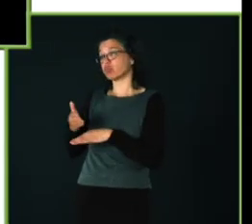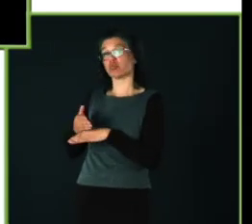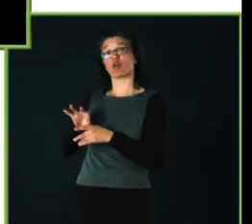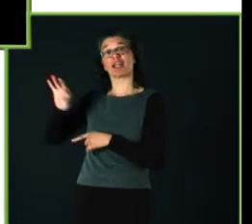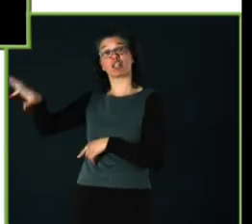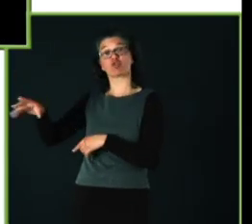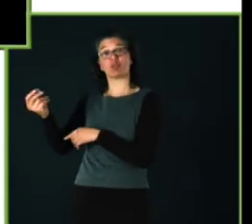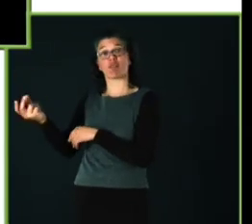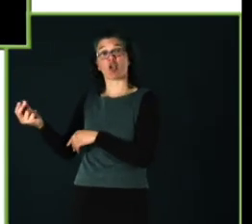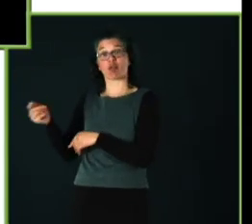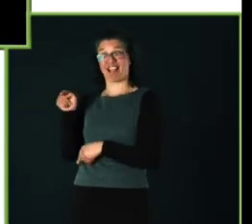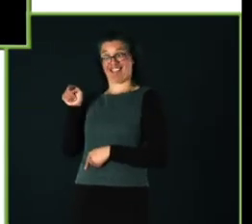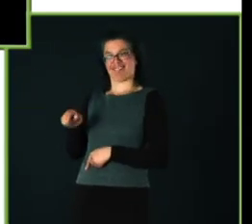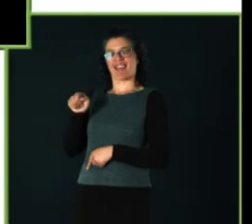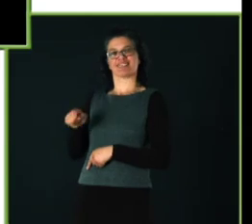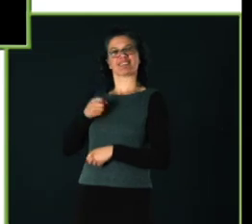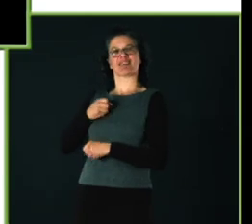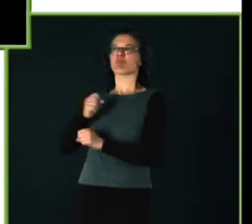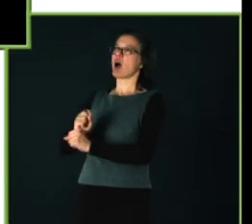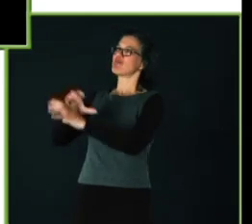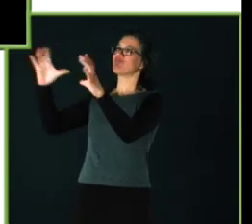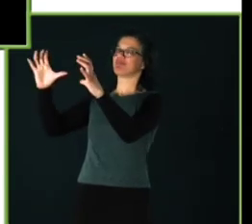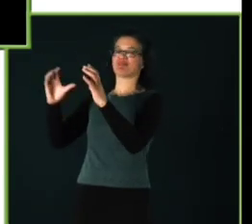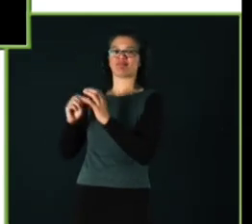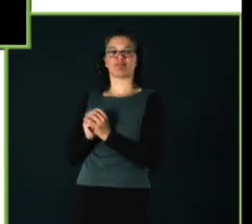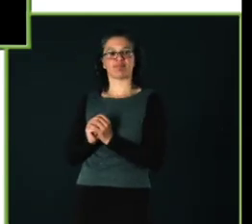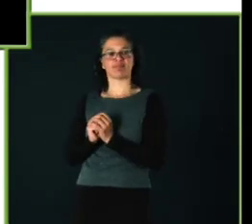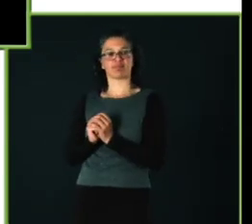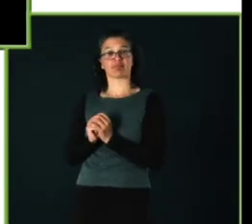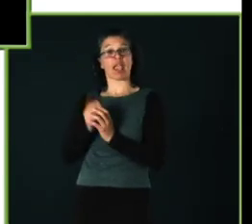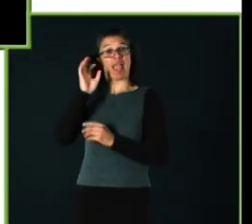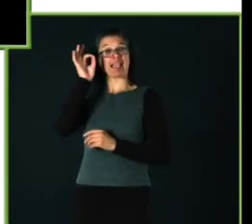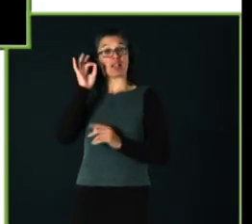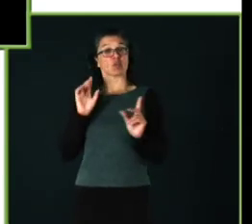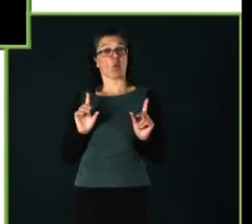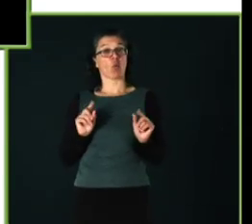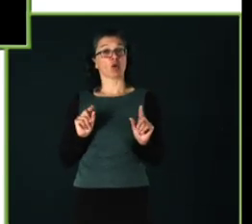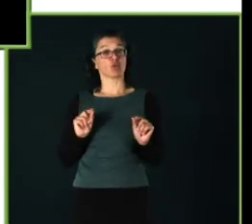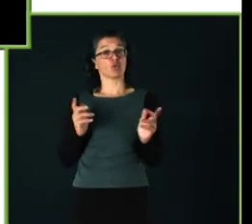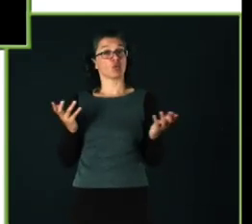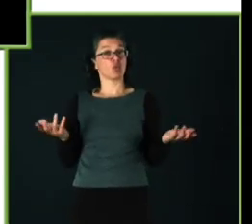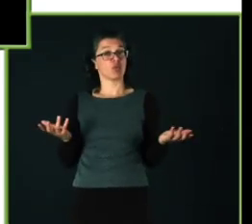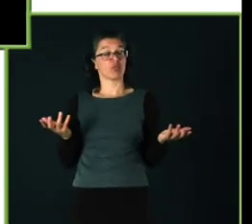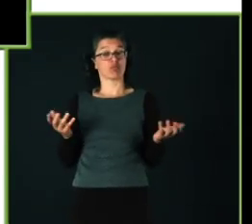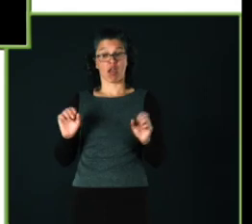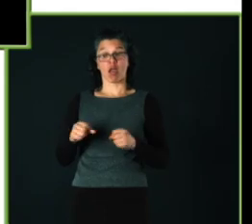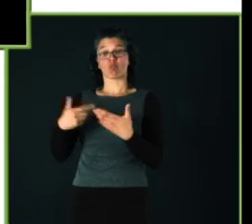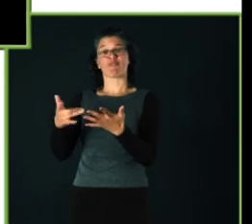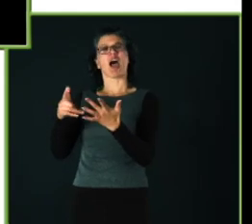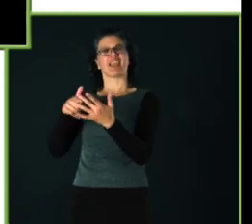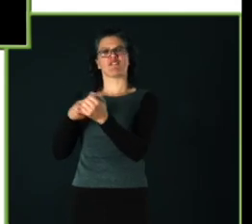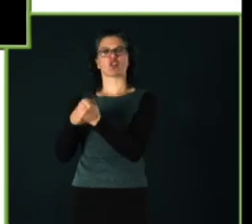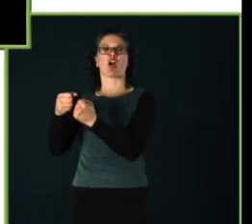my measure of success would be. What does the council do? Apart from providing